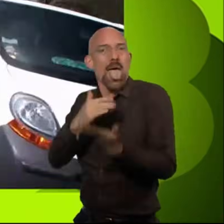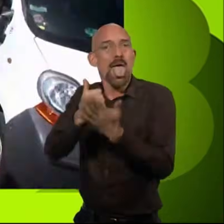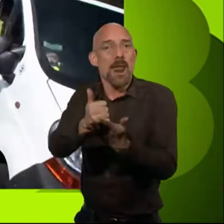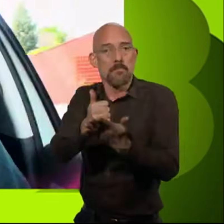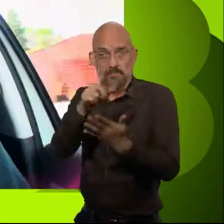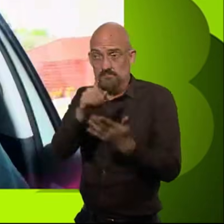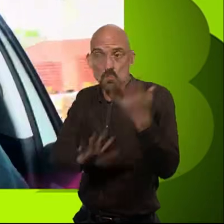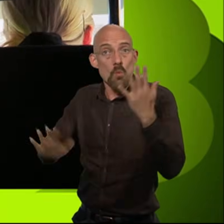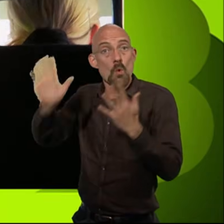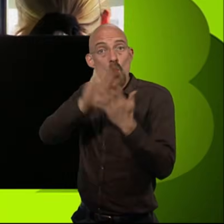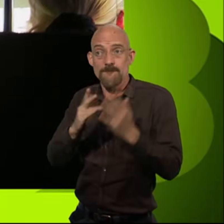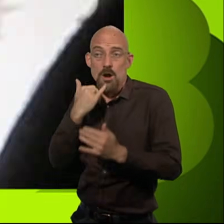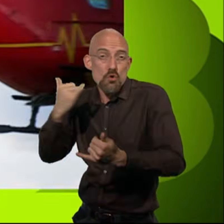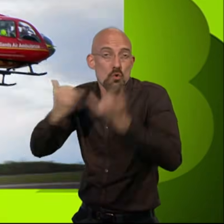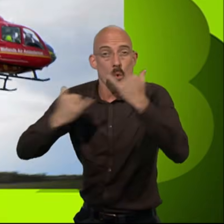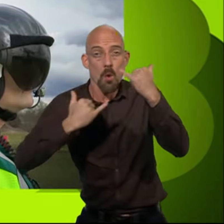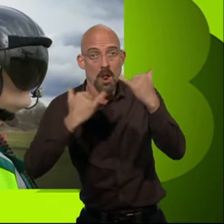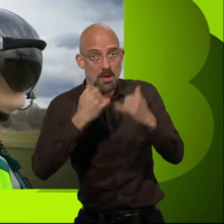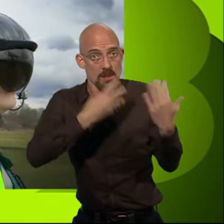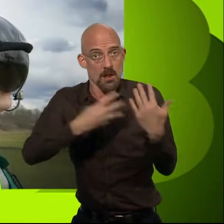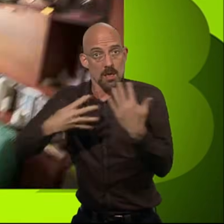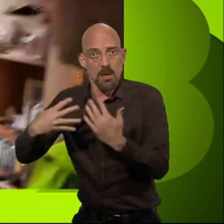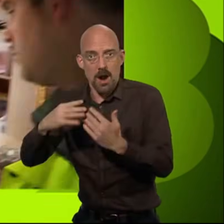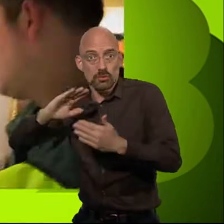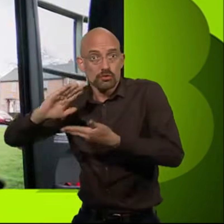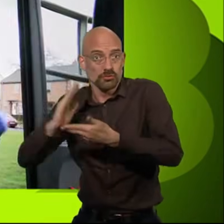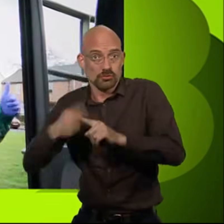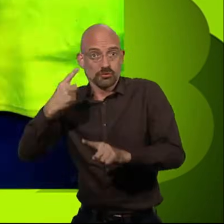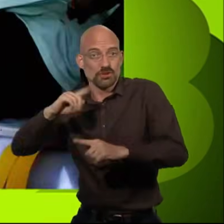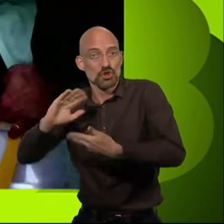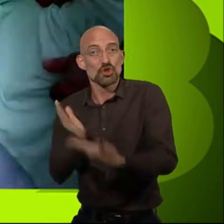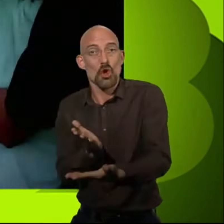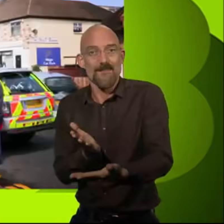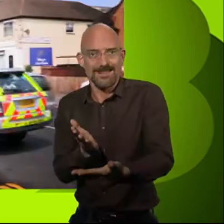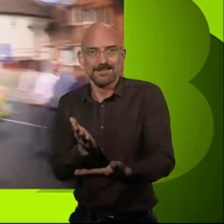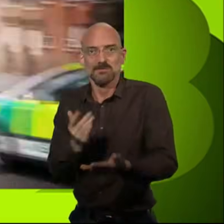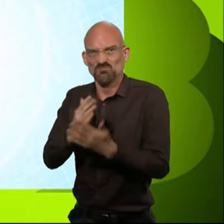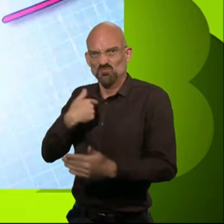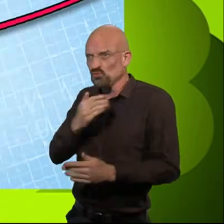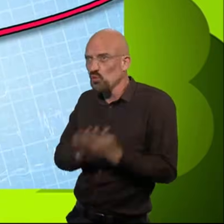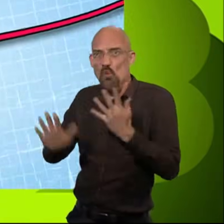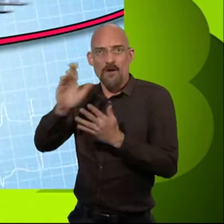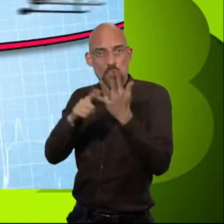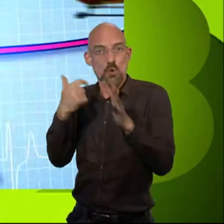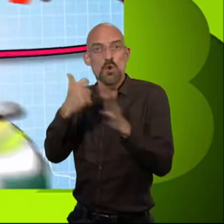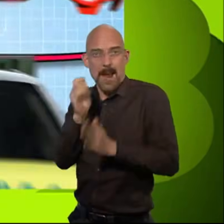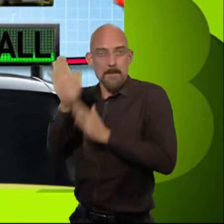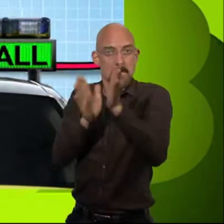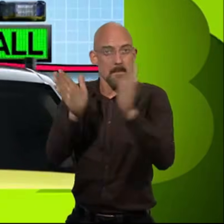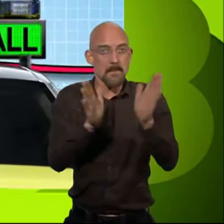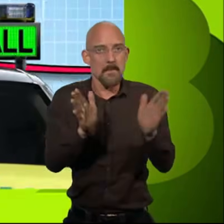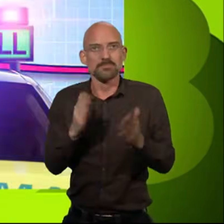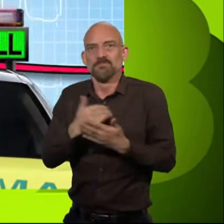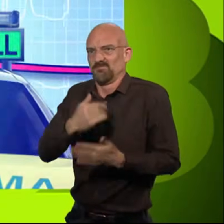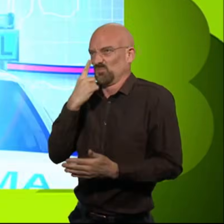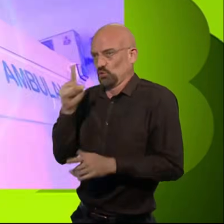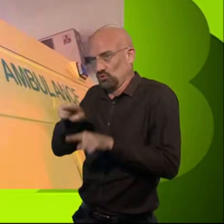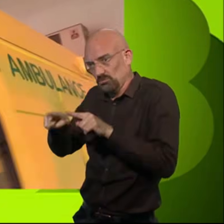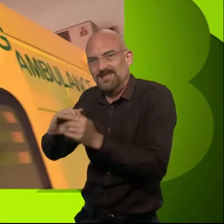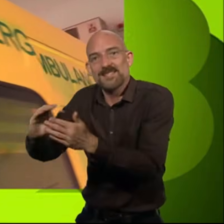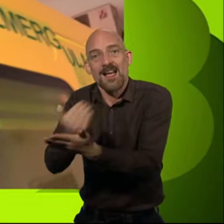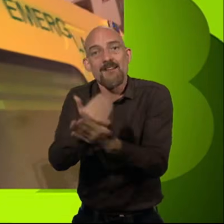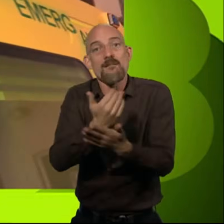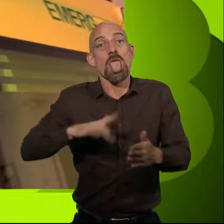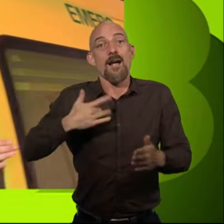call with the UK's emergency services, heading into the thick of the action to help save lives. Now it's Xand's turn on the front